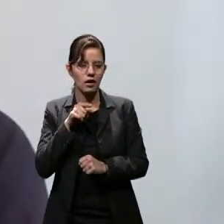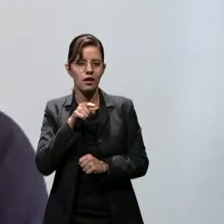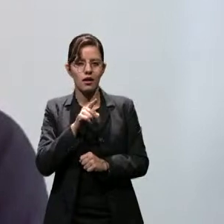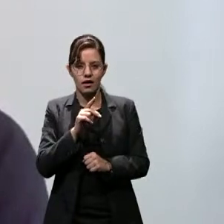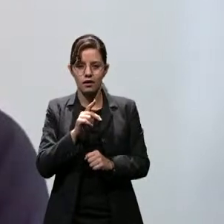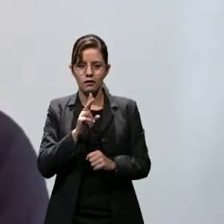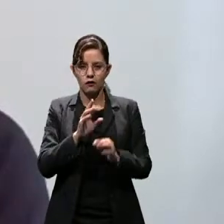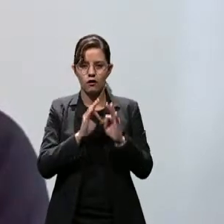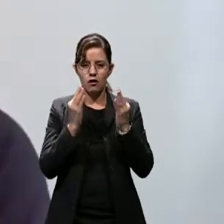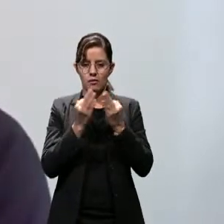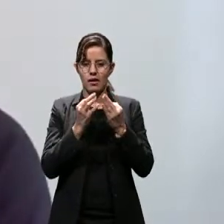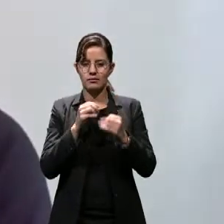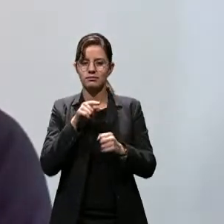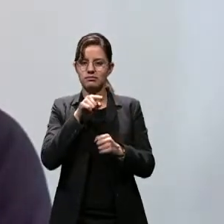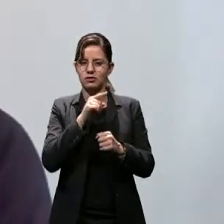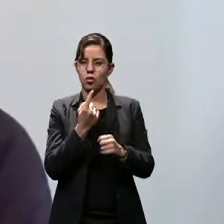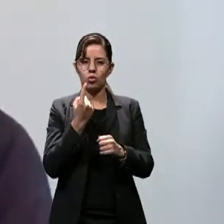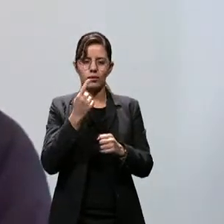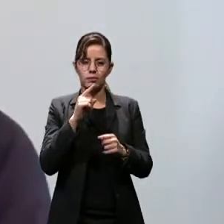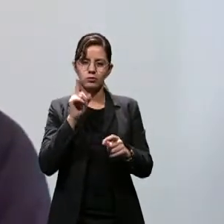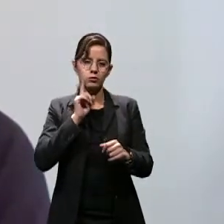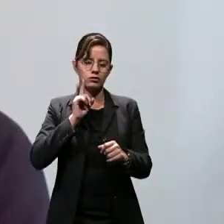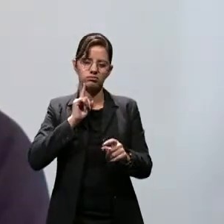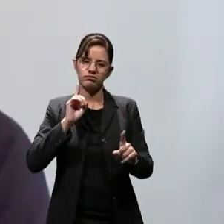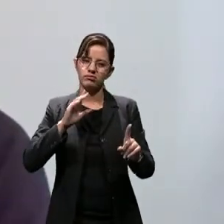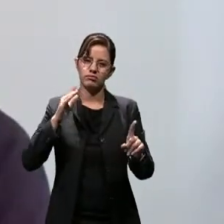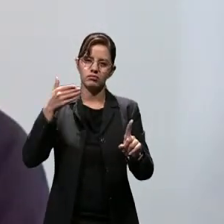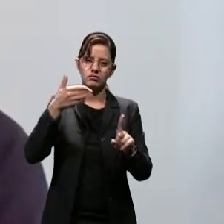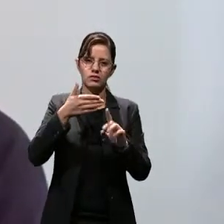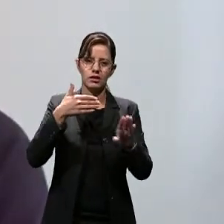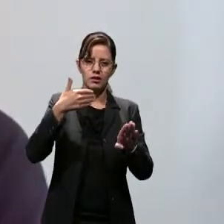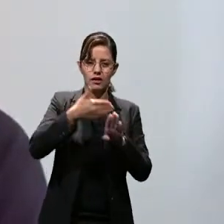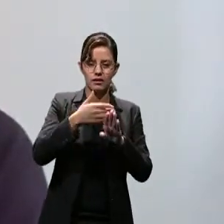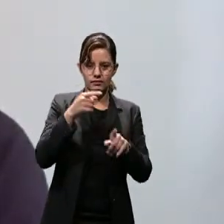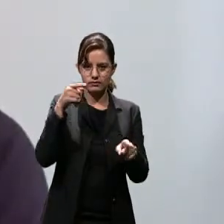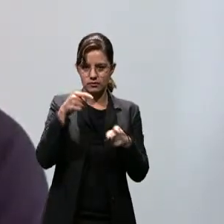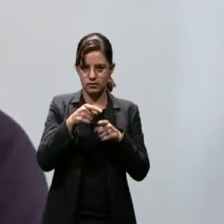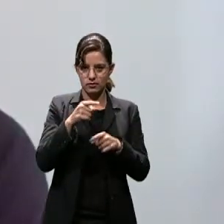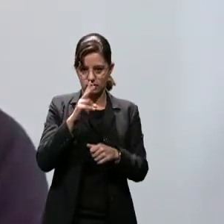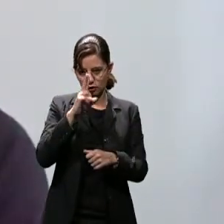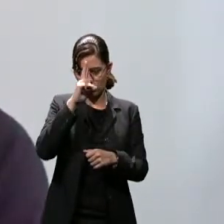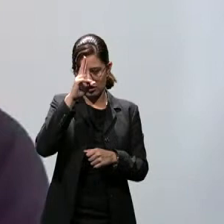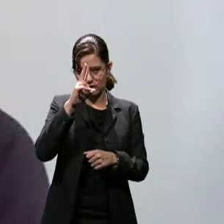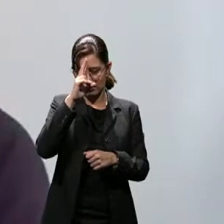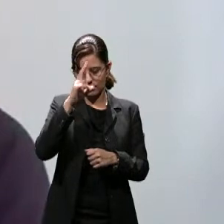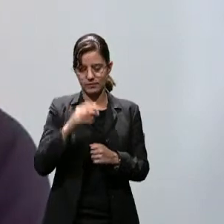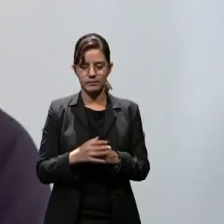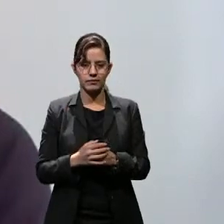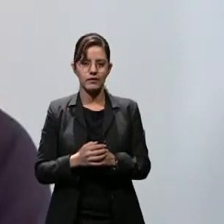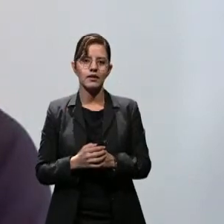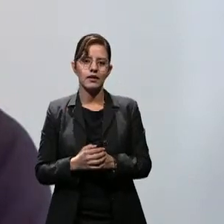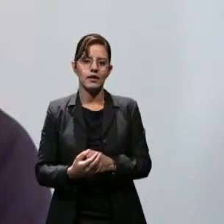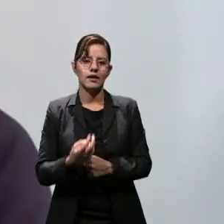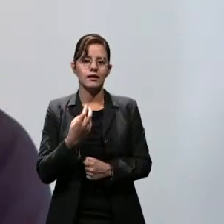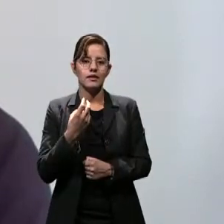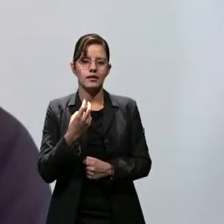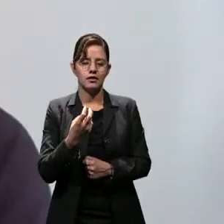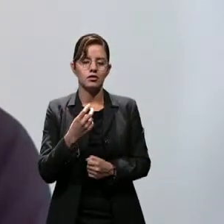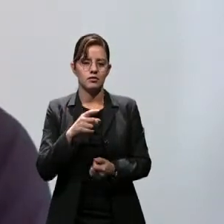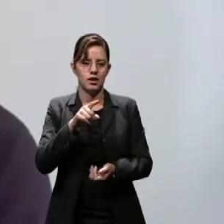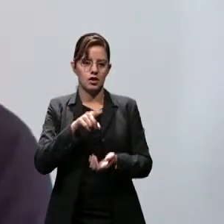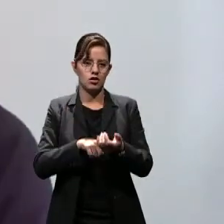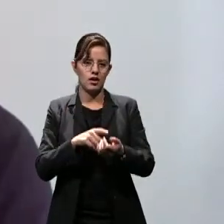women. And here I would like to underline that in the organization, in the 9th Summit of the Americas, we also have